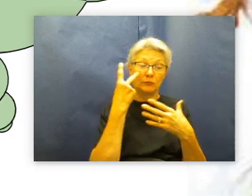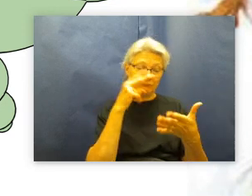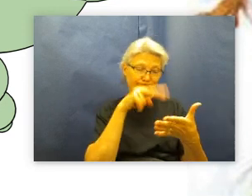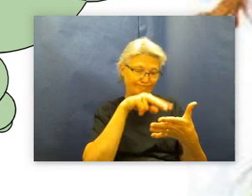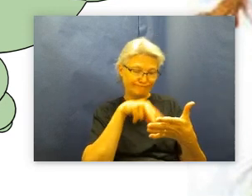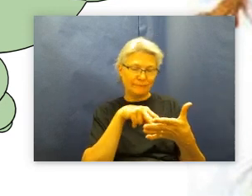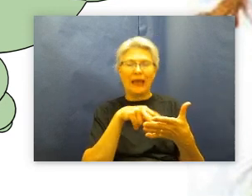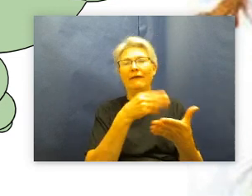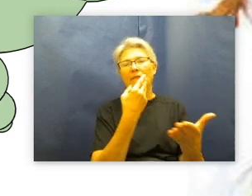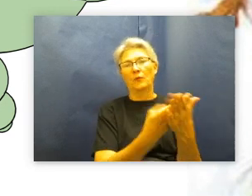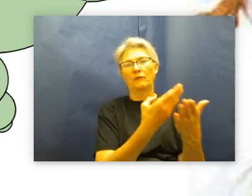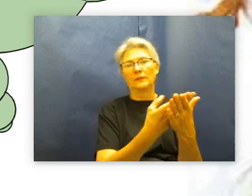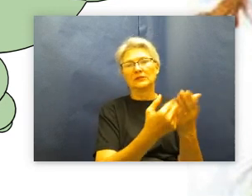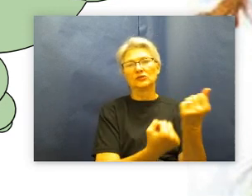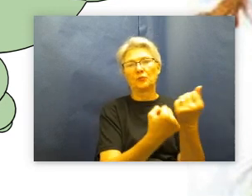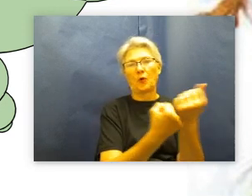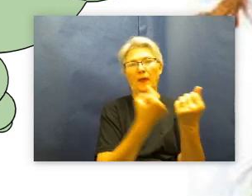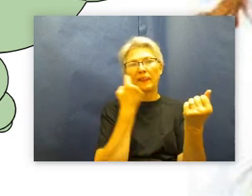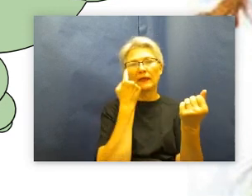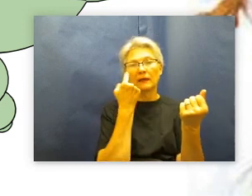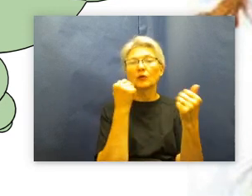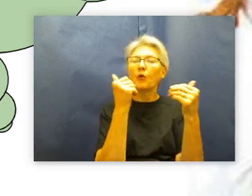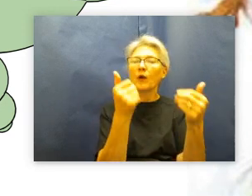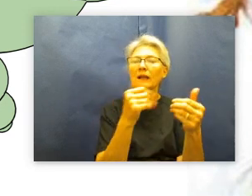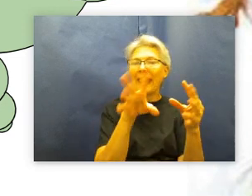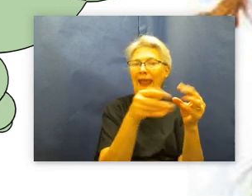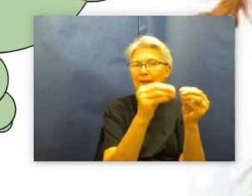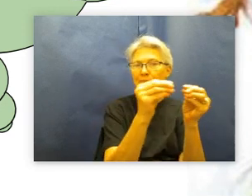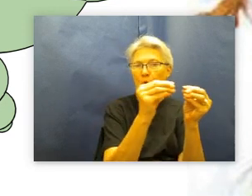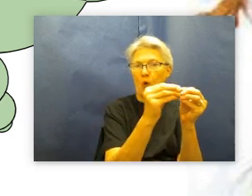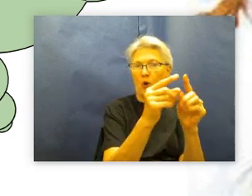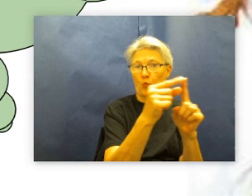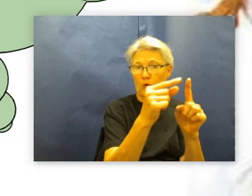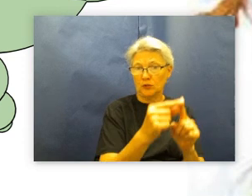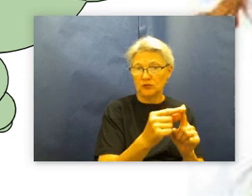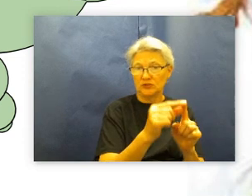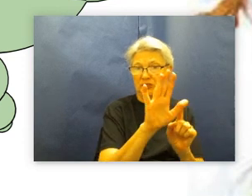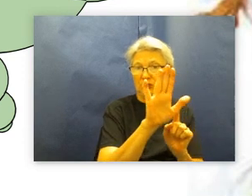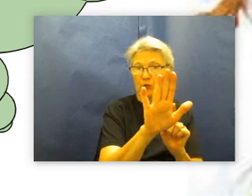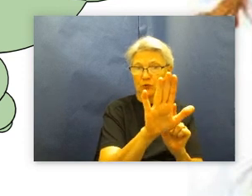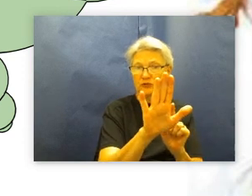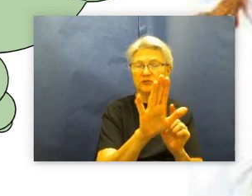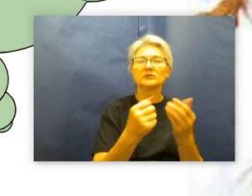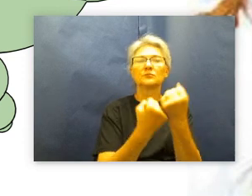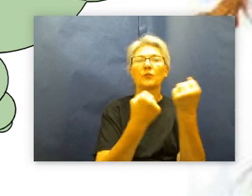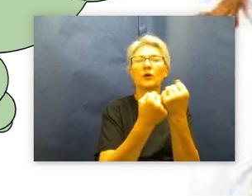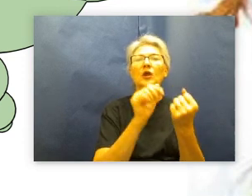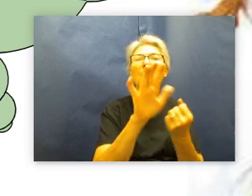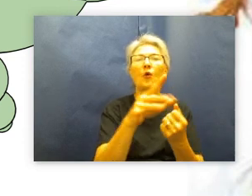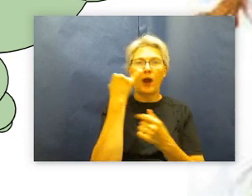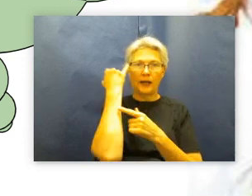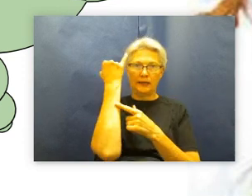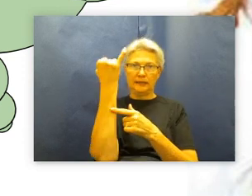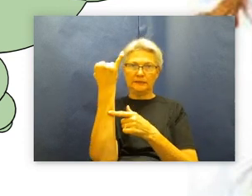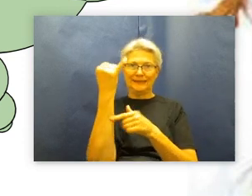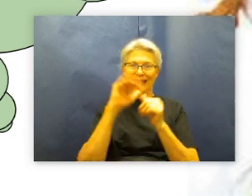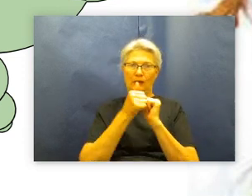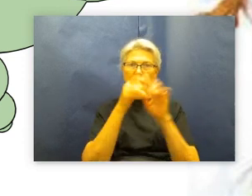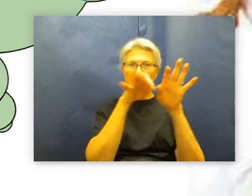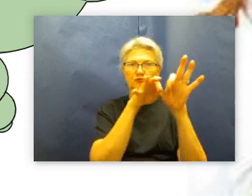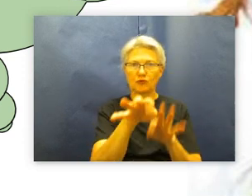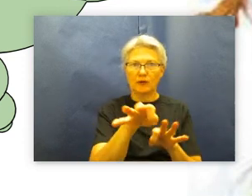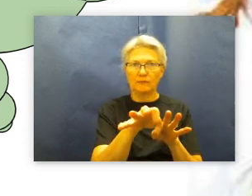my thinking. Feel free to add any more words into your text that supports your thoughts on how you would